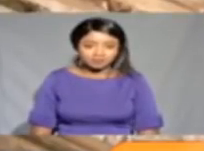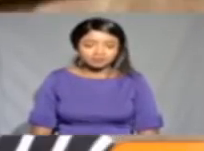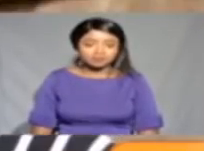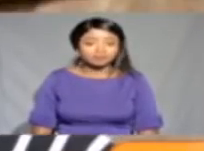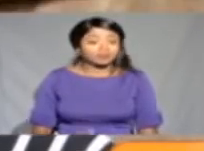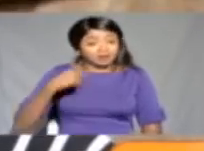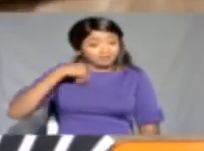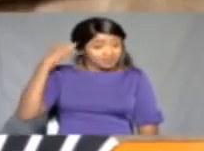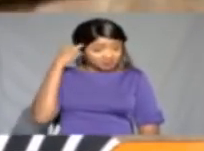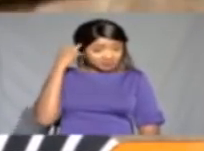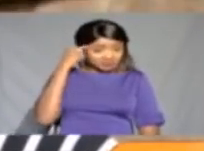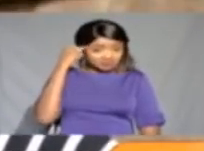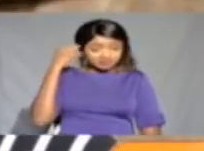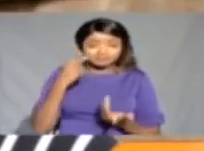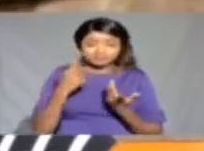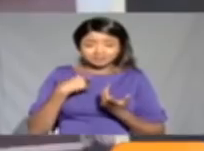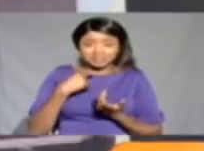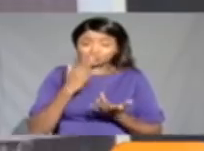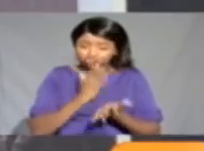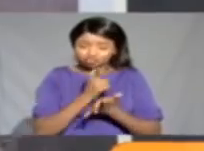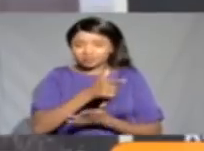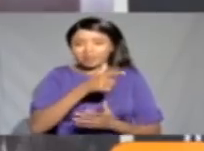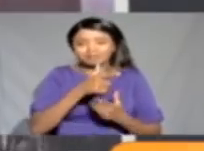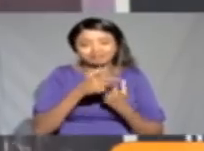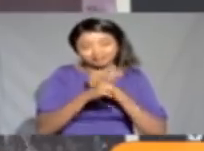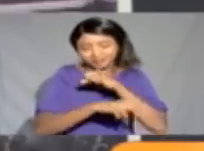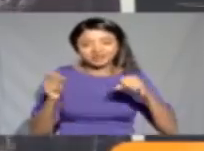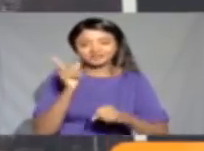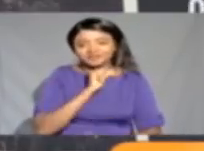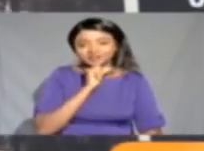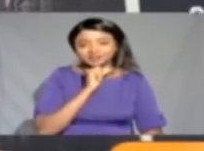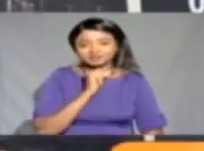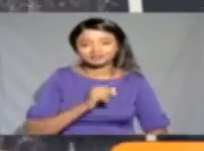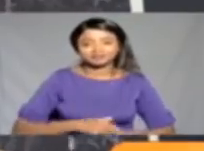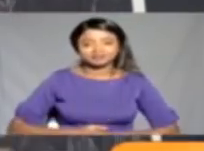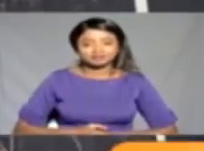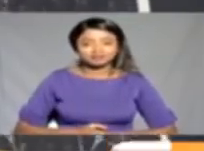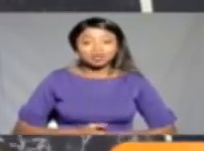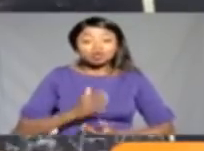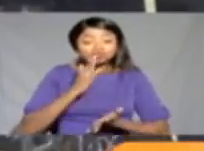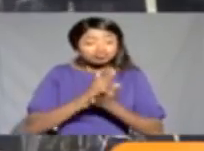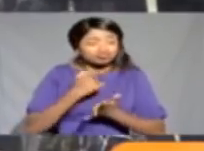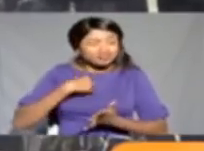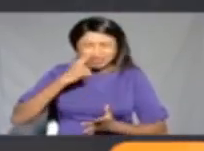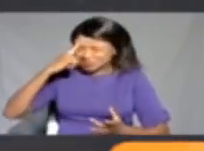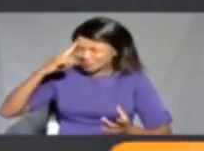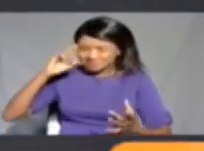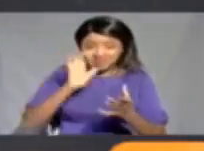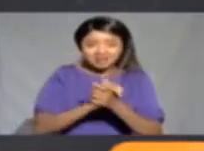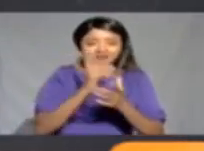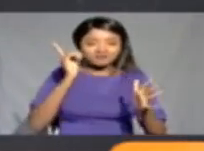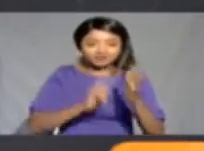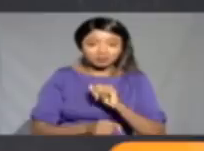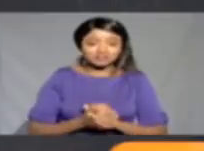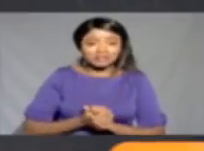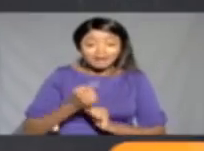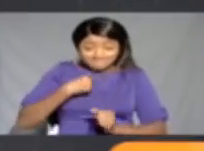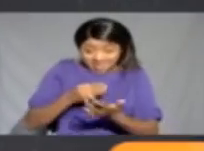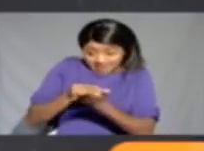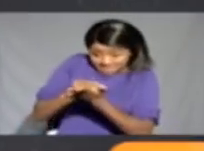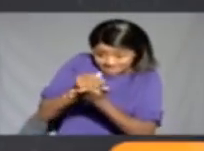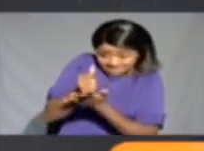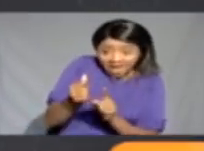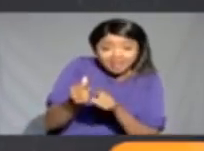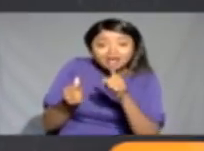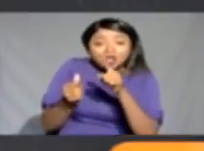I think I got conned, and that's the truth. I genuinely believed I was making a purchase for